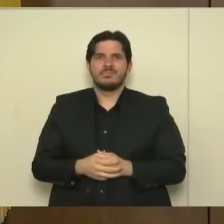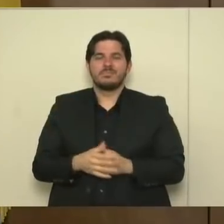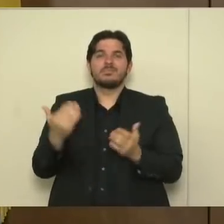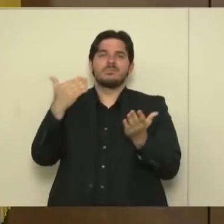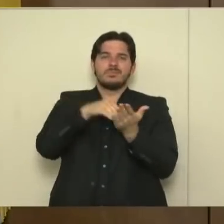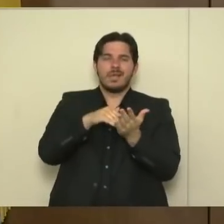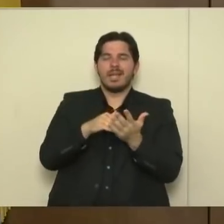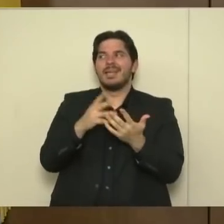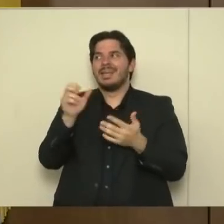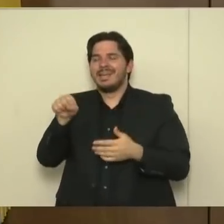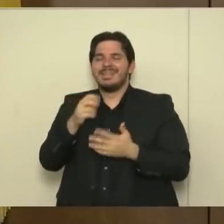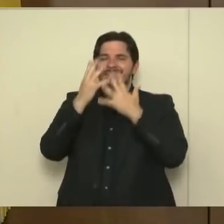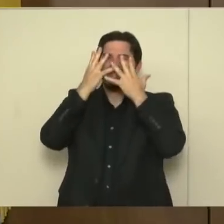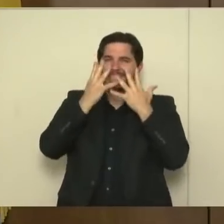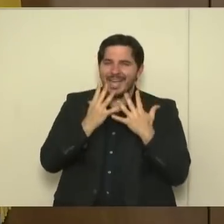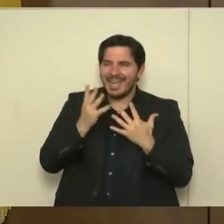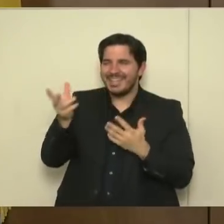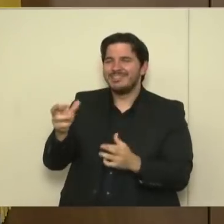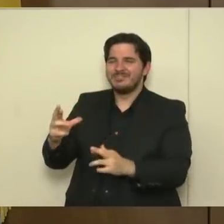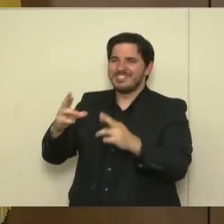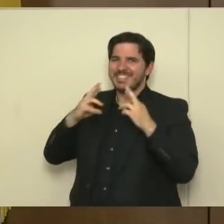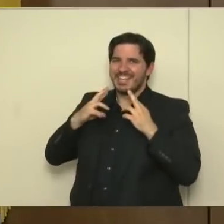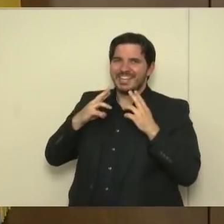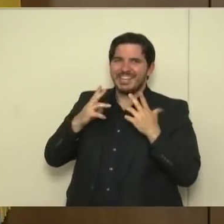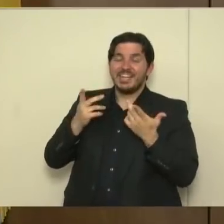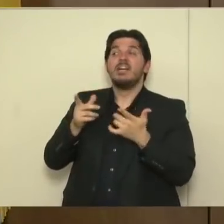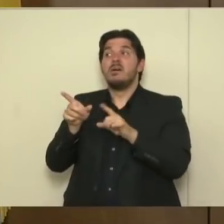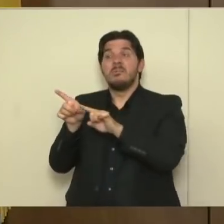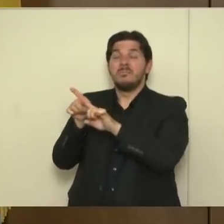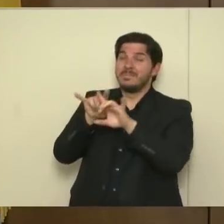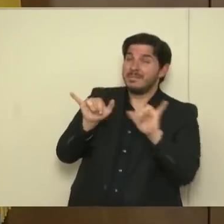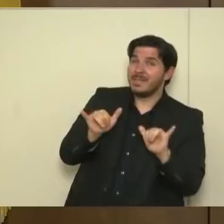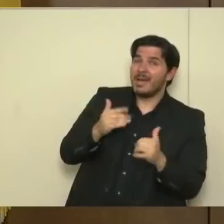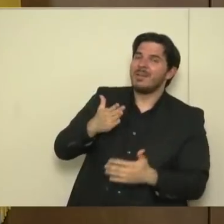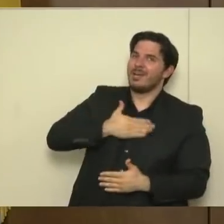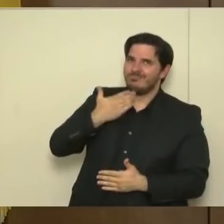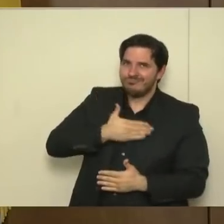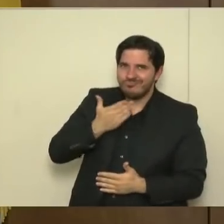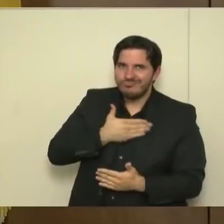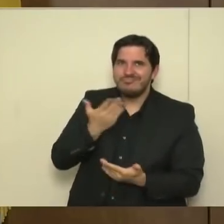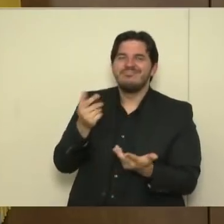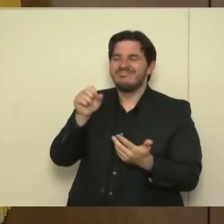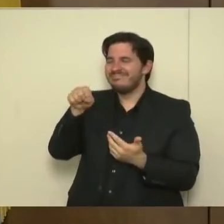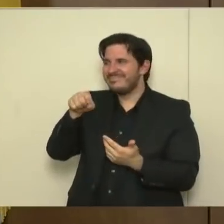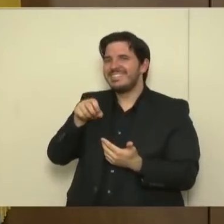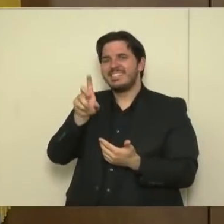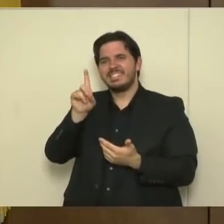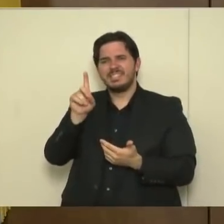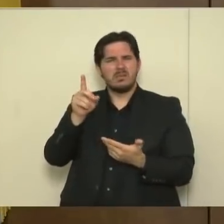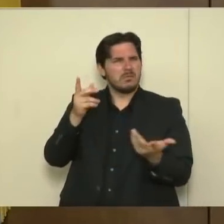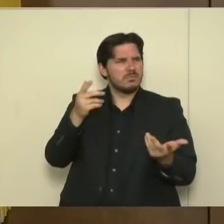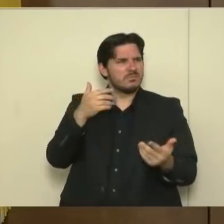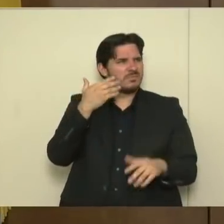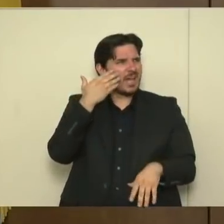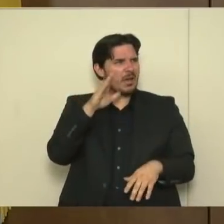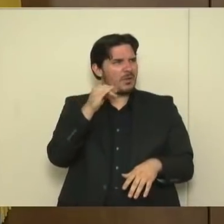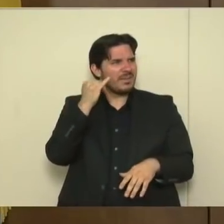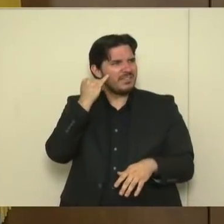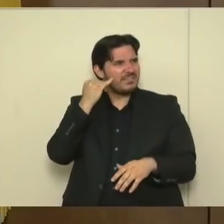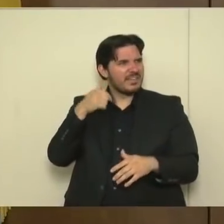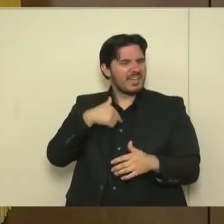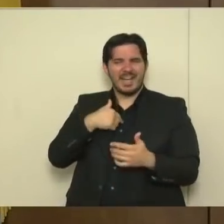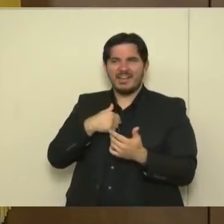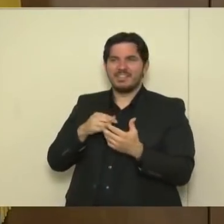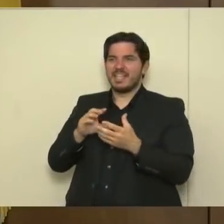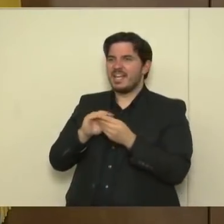has retired, but also really glad that we were able to, I don't know, that was really sweet talking.